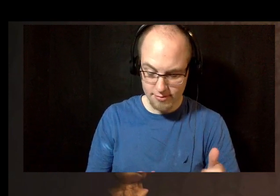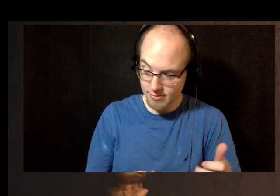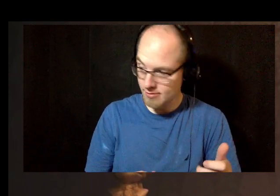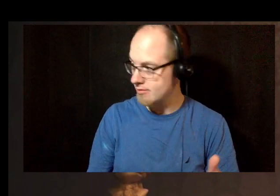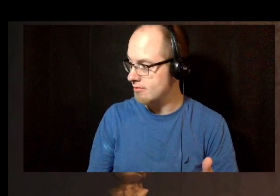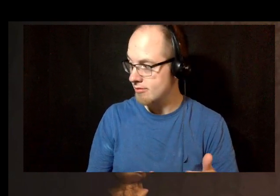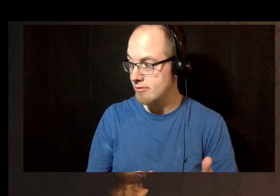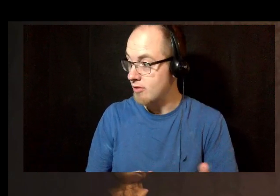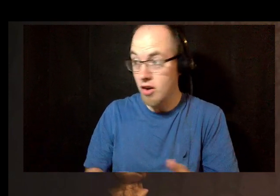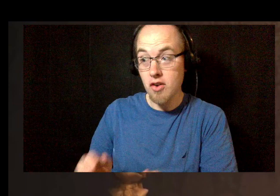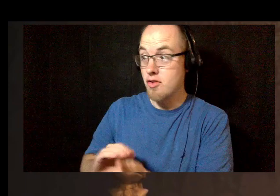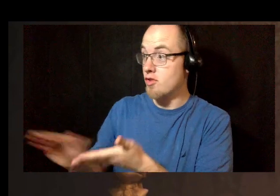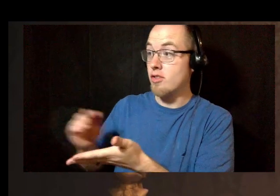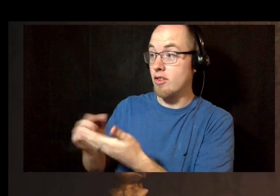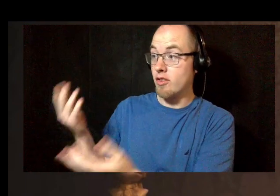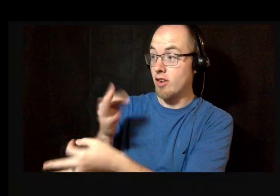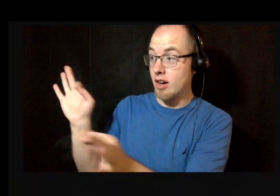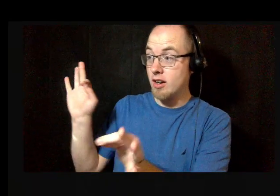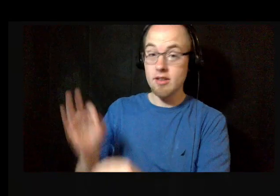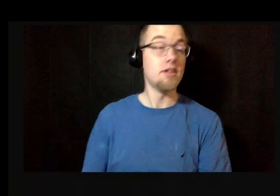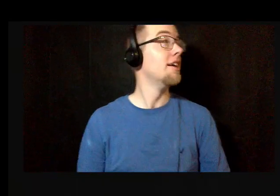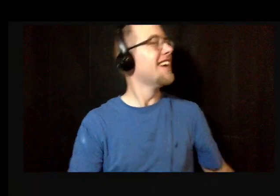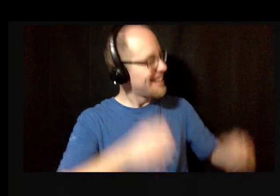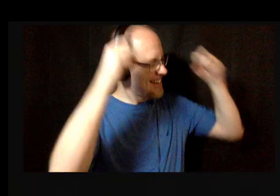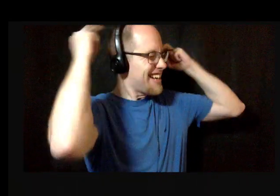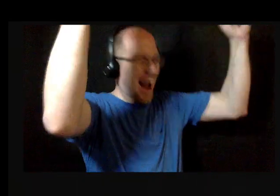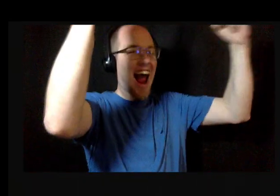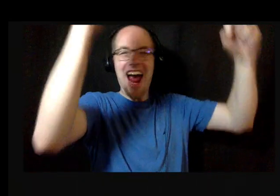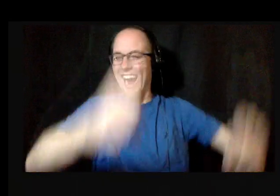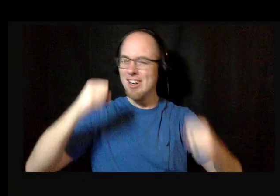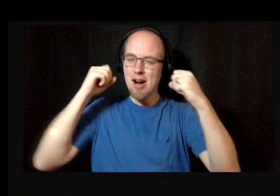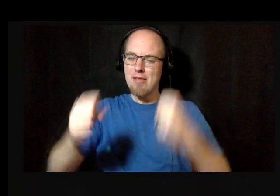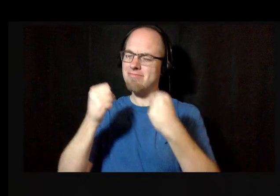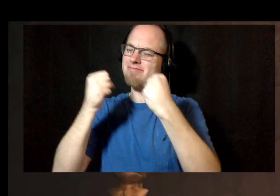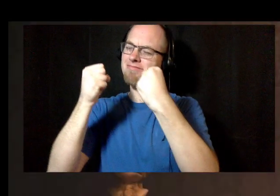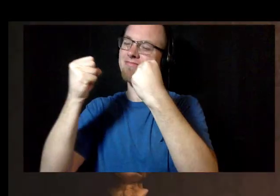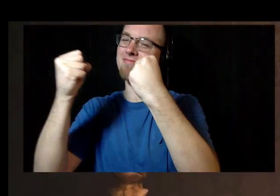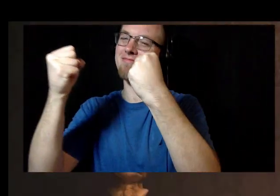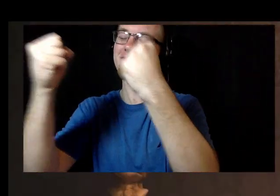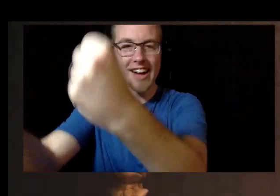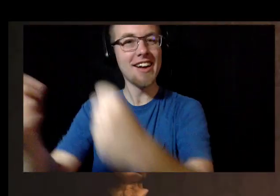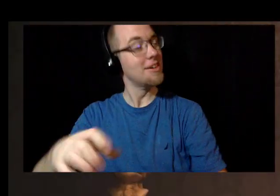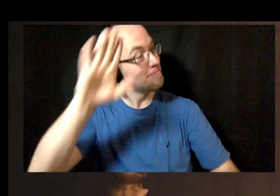You're free to go? Fuck yeah! Brrr, meep, meep.